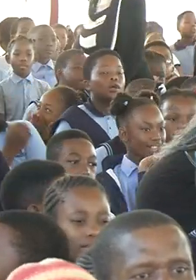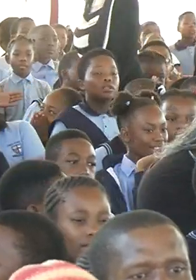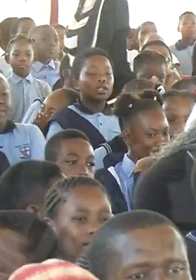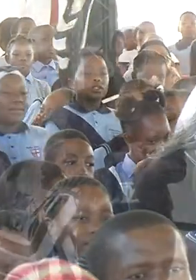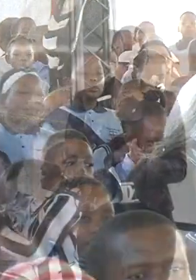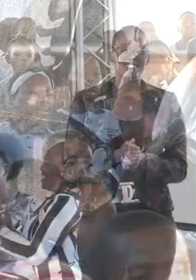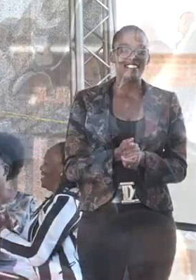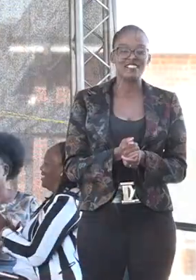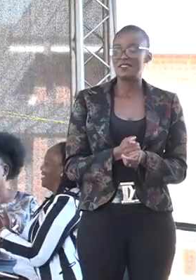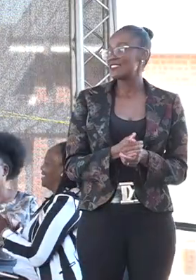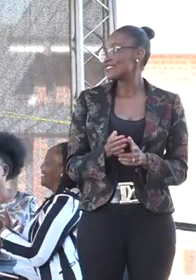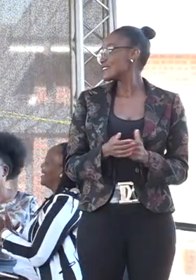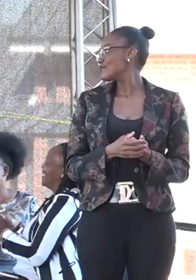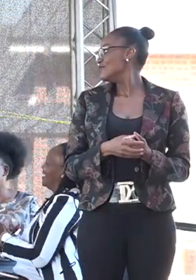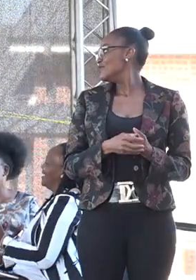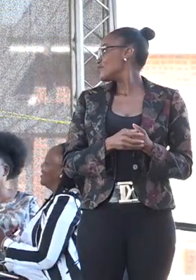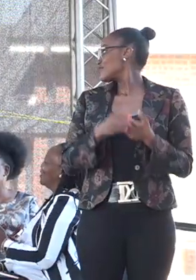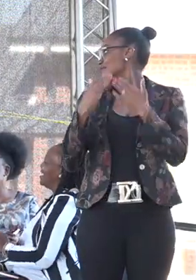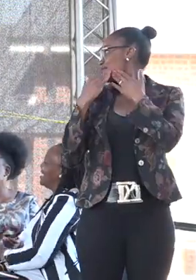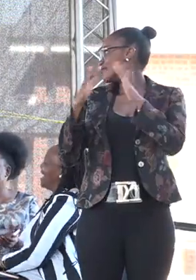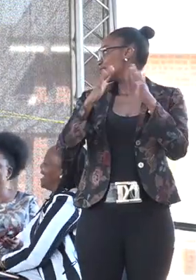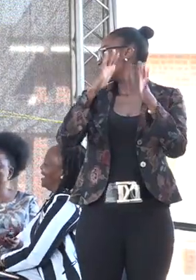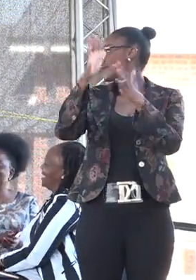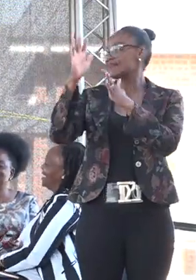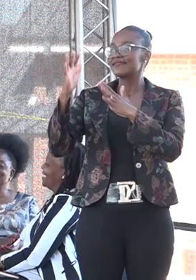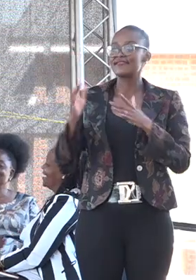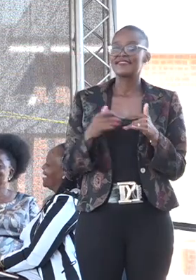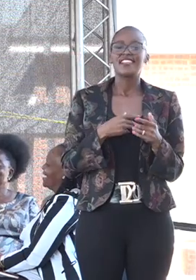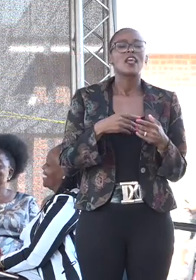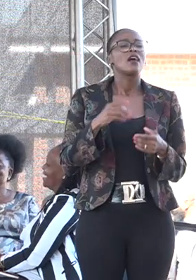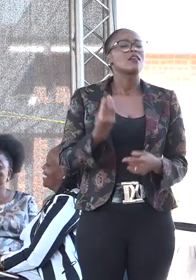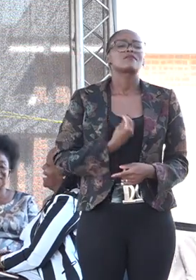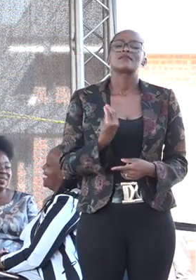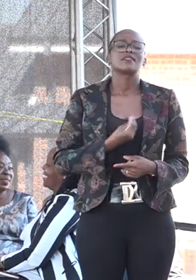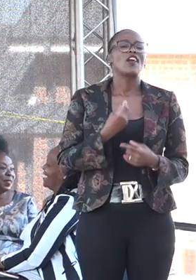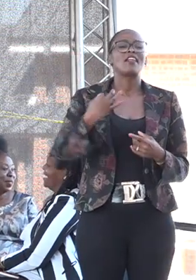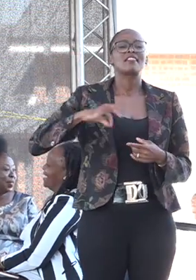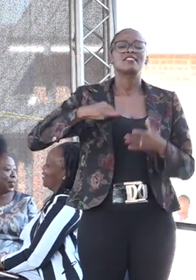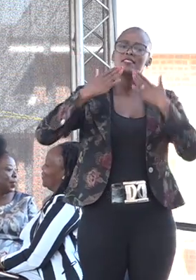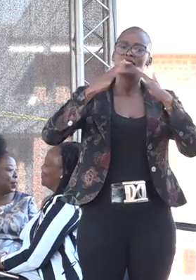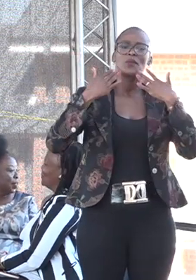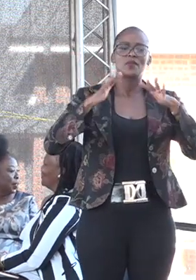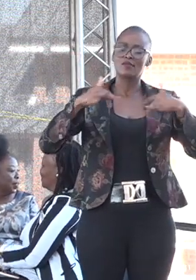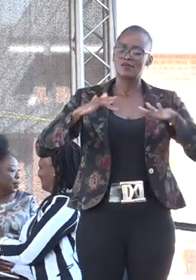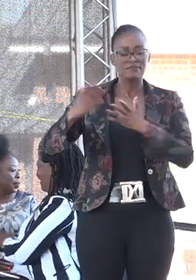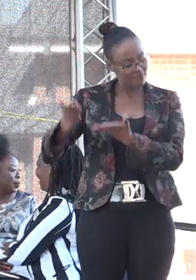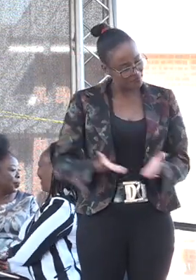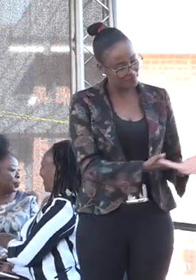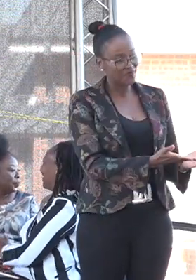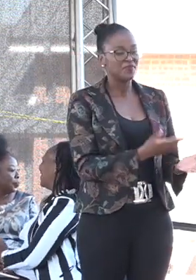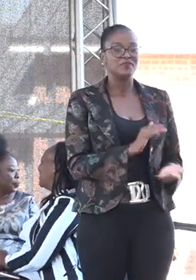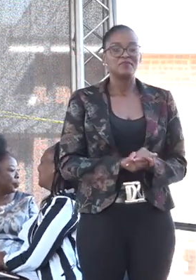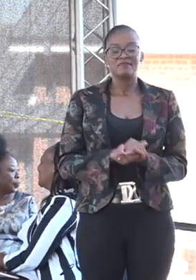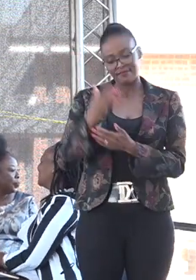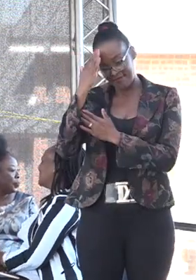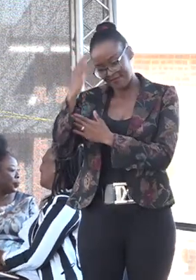Thank you so much. You done, eh? Thank you very much, my little girls. Thank you so much. You may leave the stage after greeting